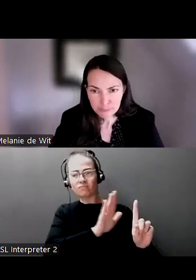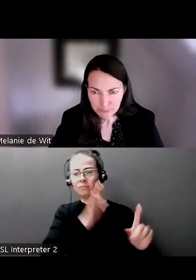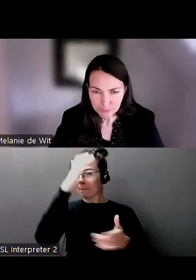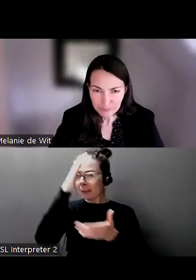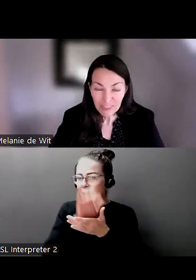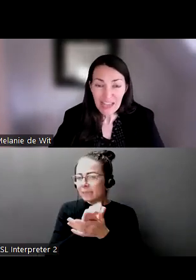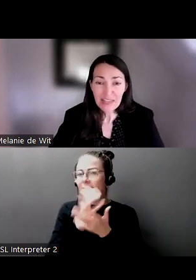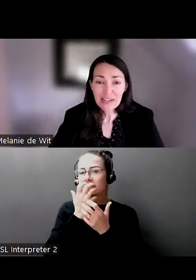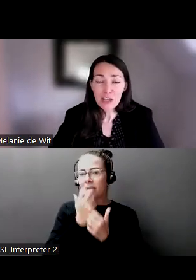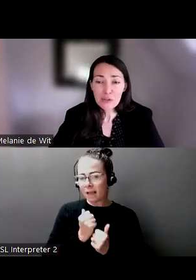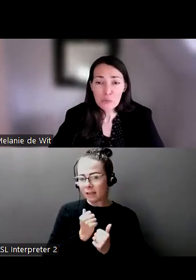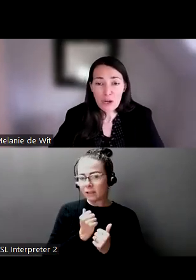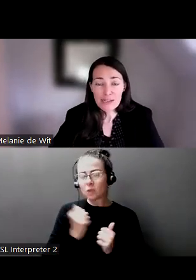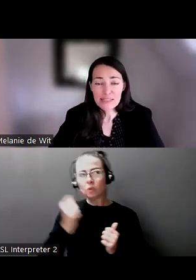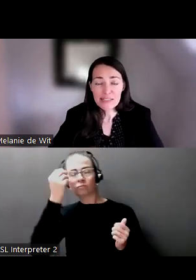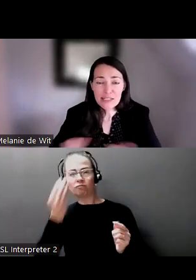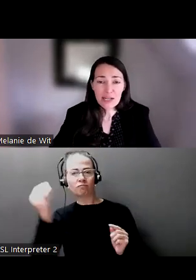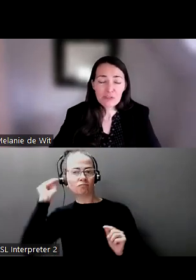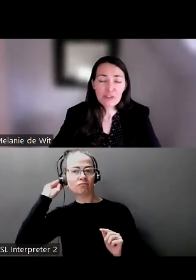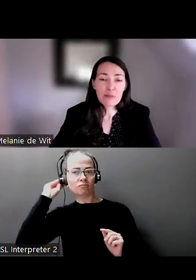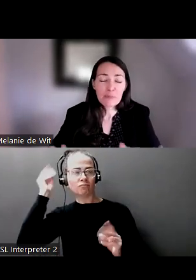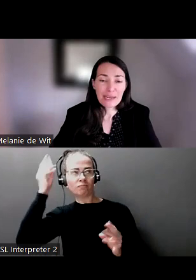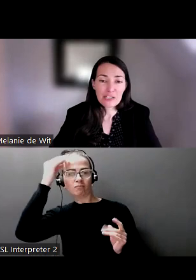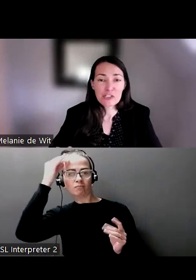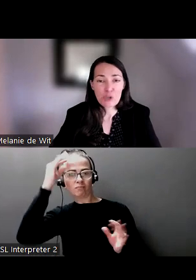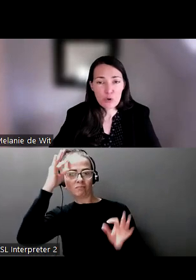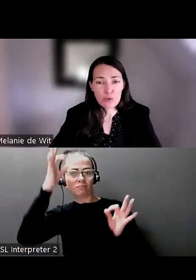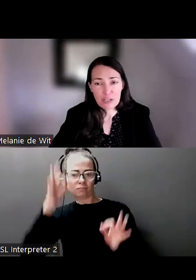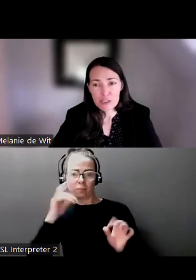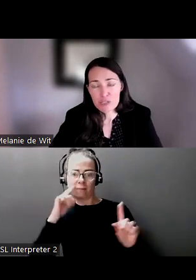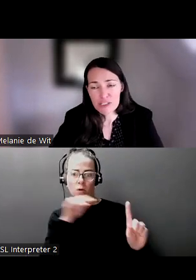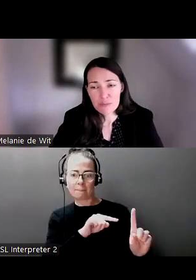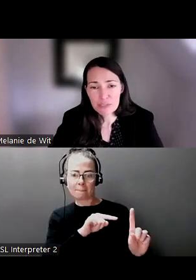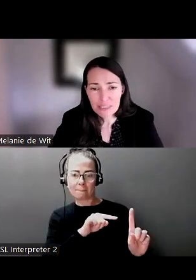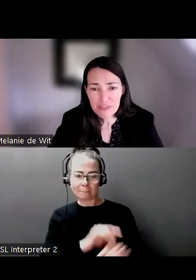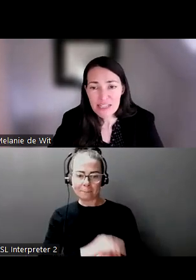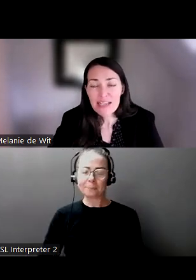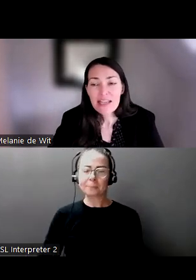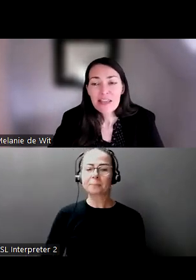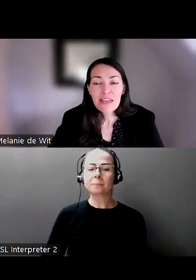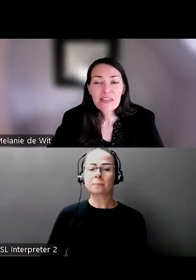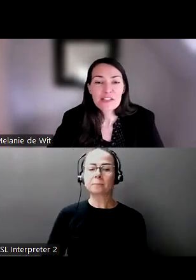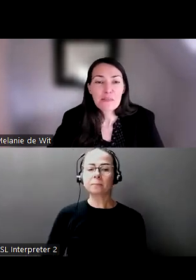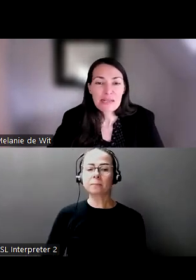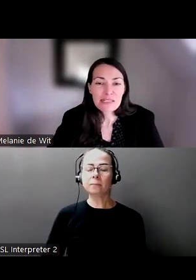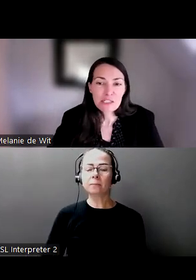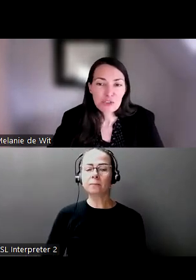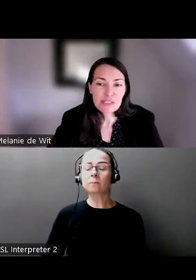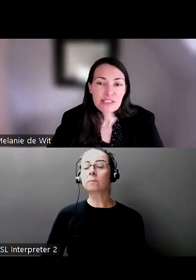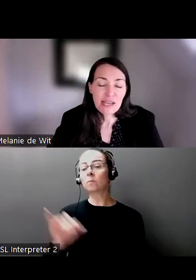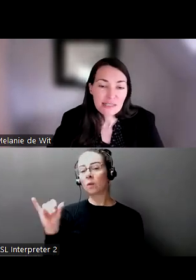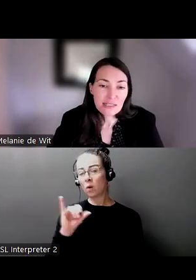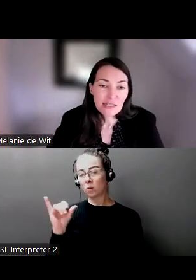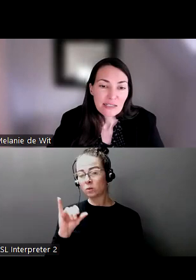decision. And then otherwise, aside from the patient's own values, wishes, and beliefs, then there's a best